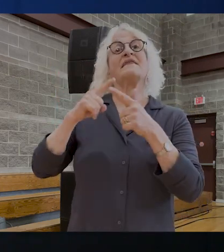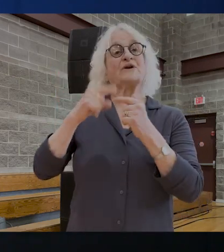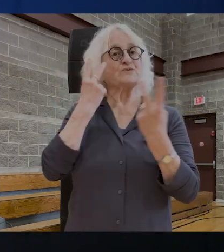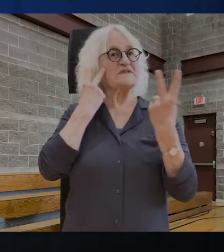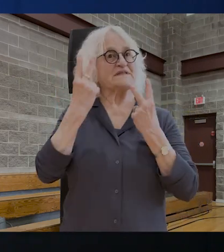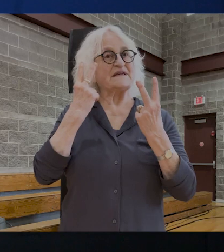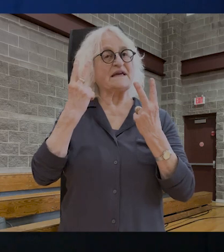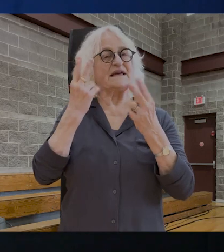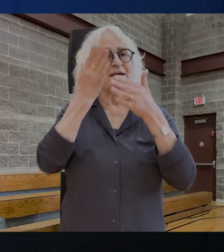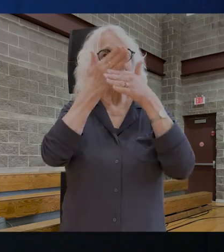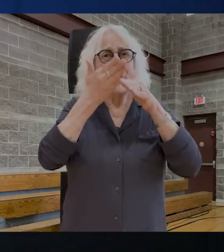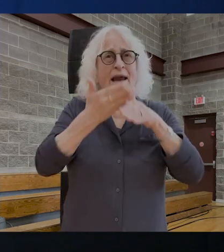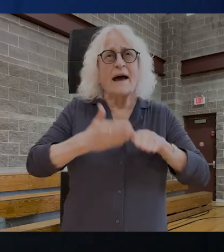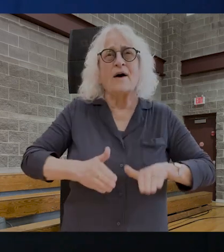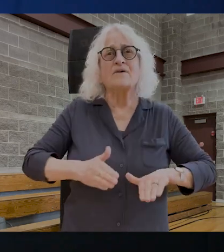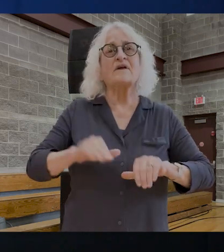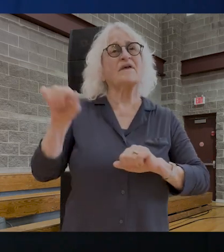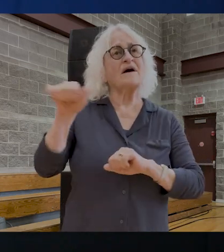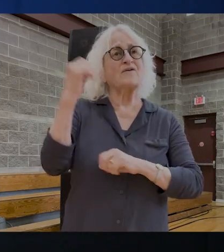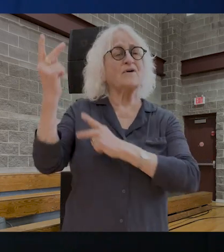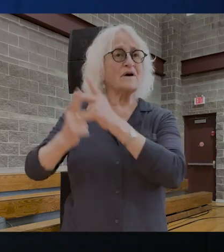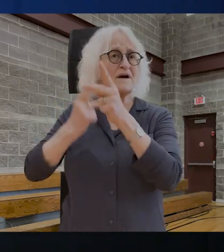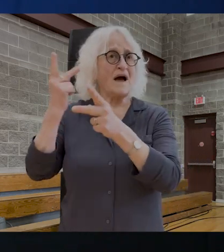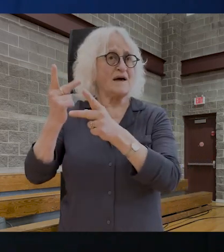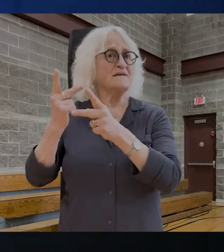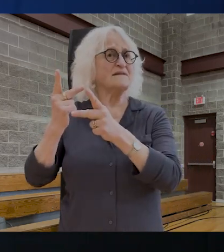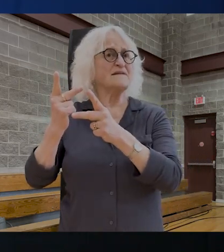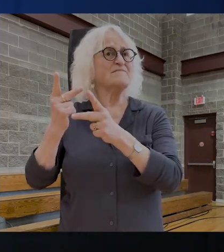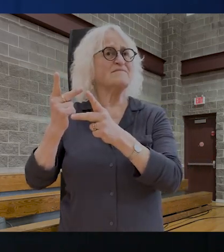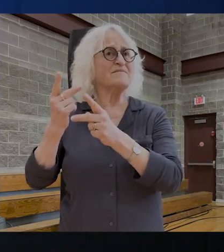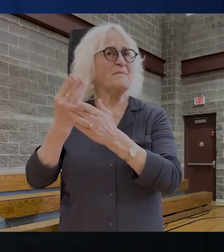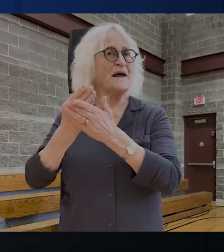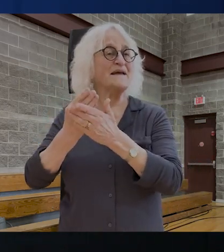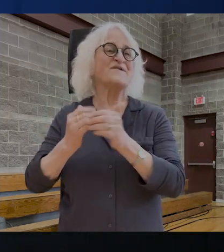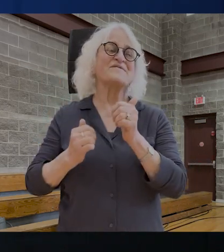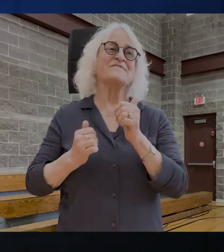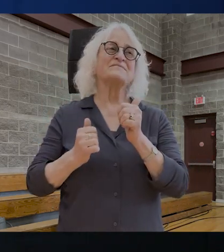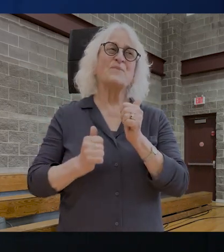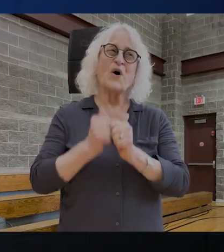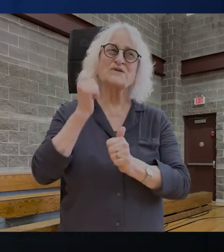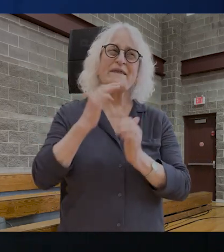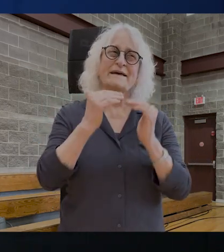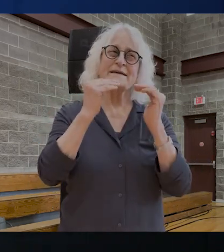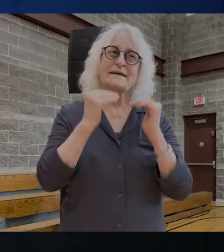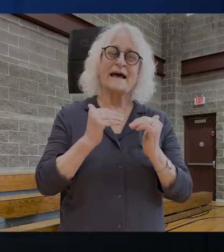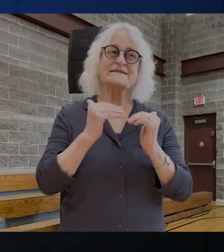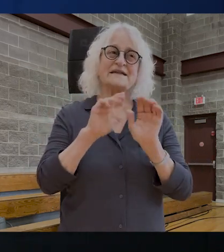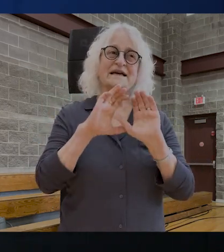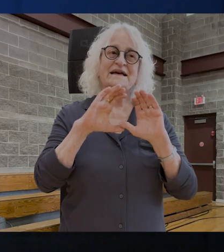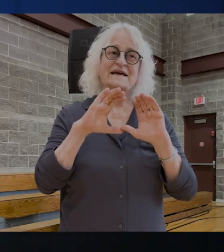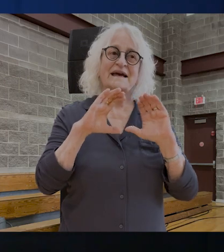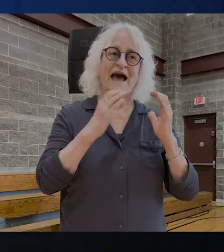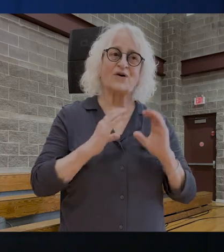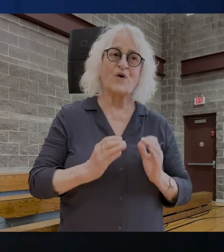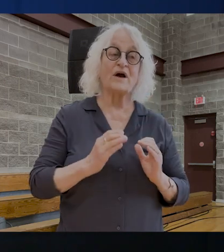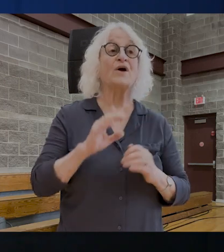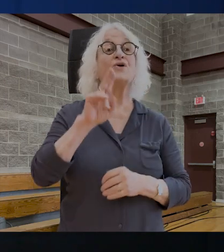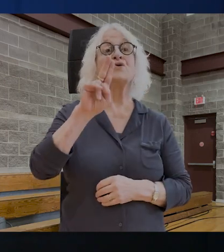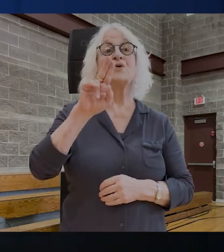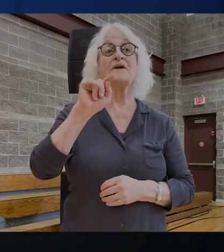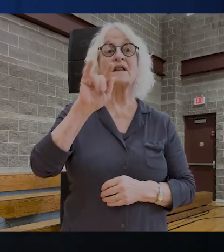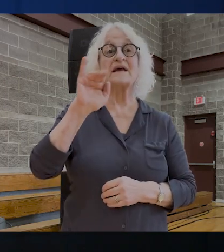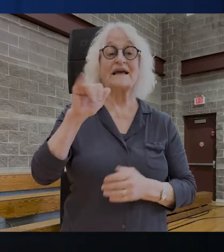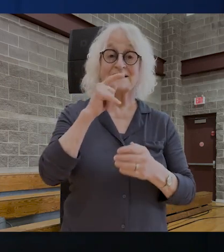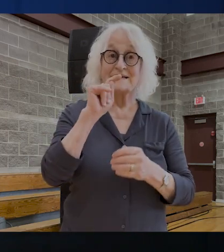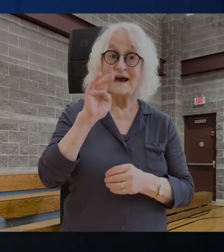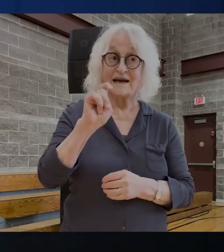see here a breakdown of the other types going in there. Most notably, the next in category is utility